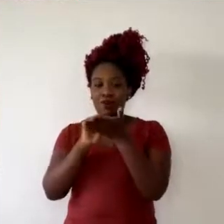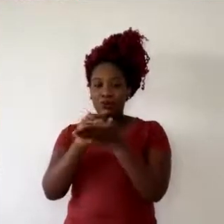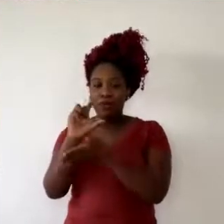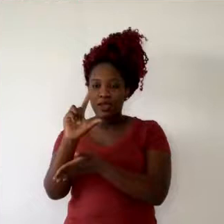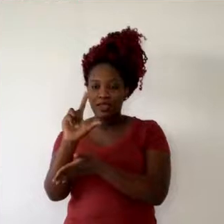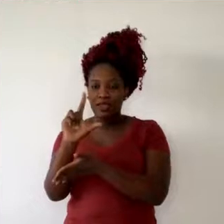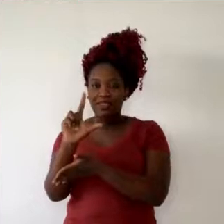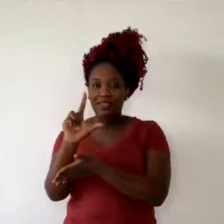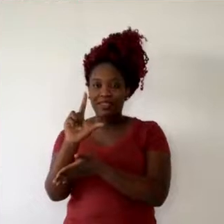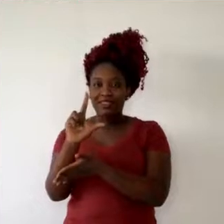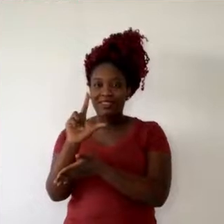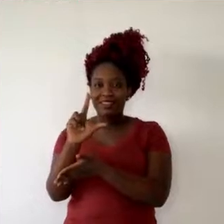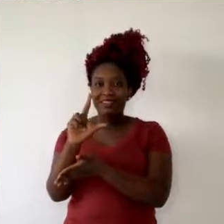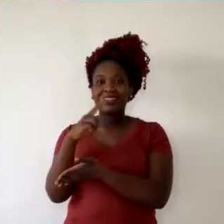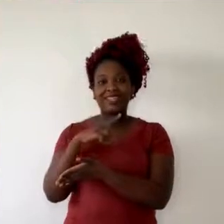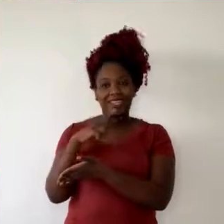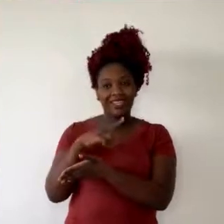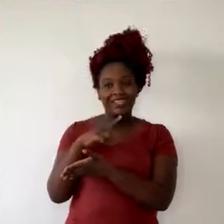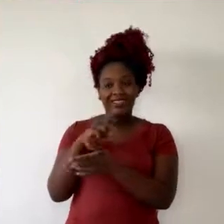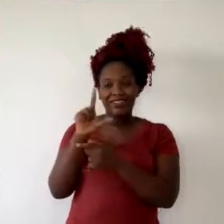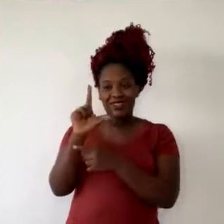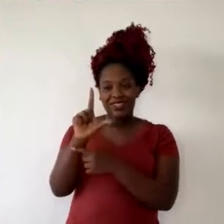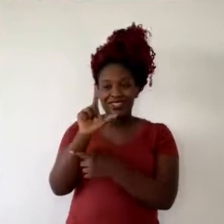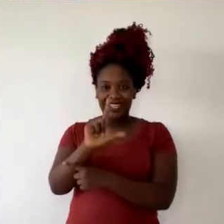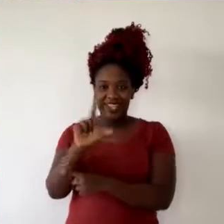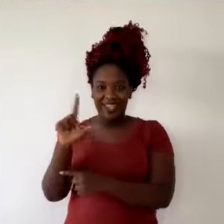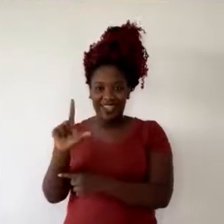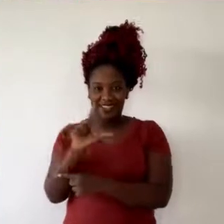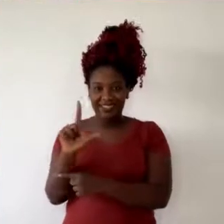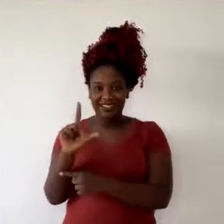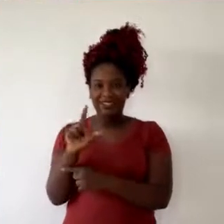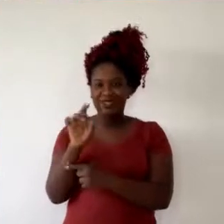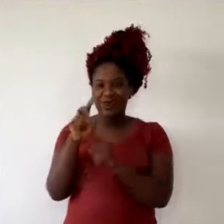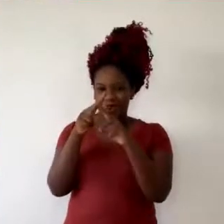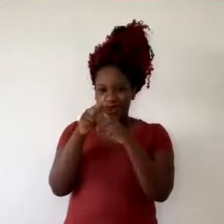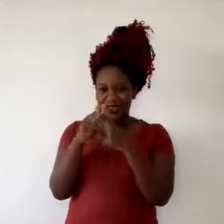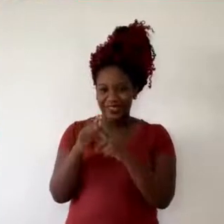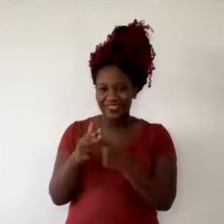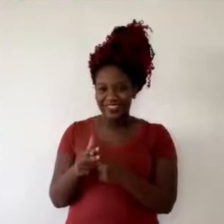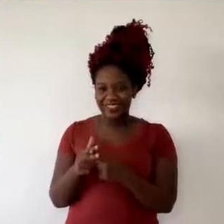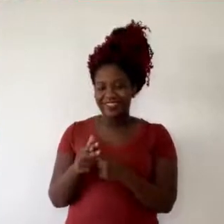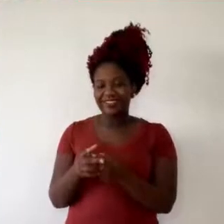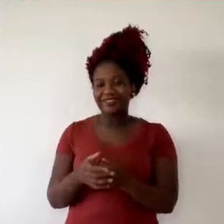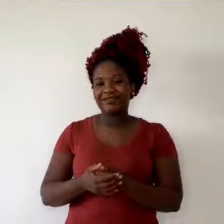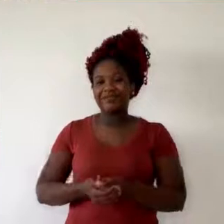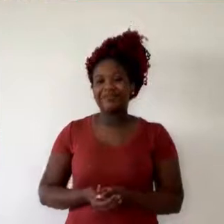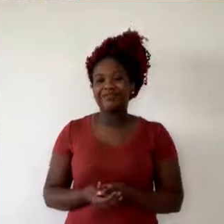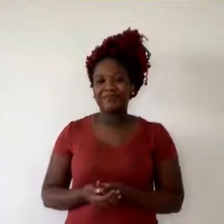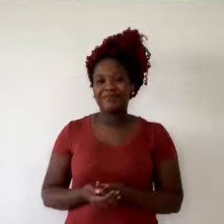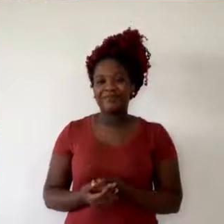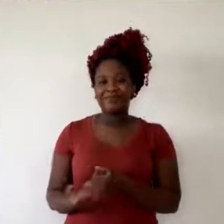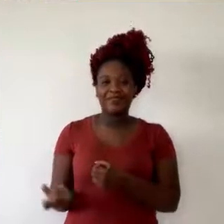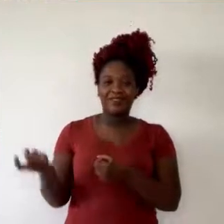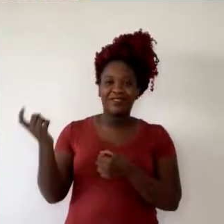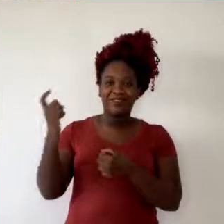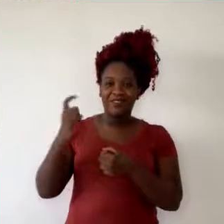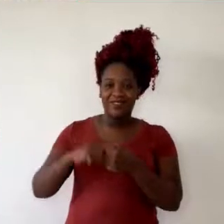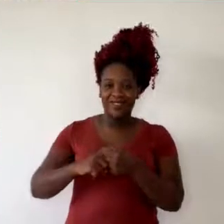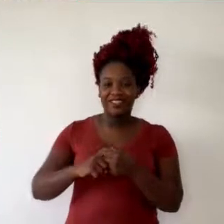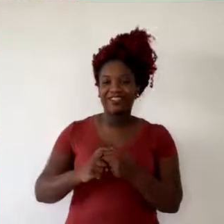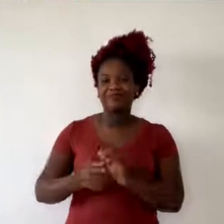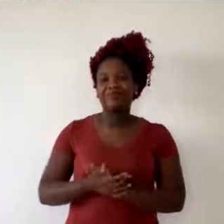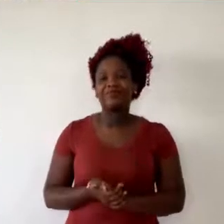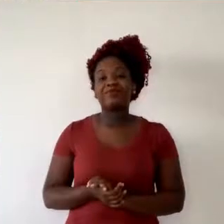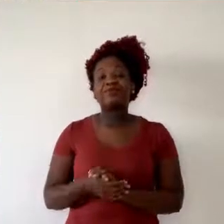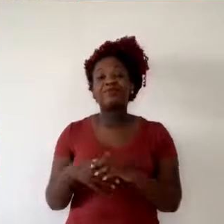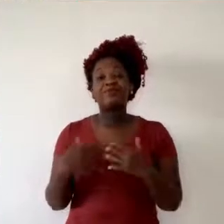is Ganzaroli double L. Just this tiny correction. And going back, Ganza,